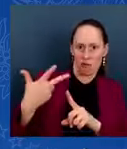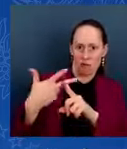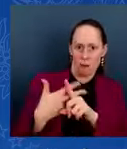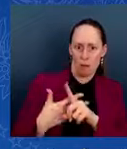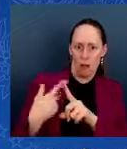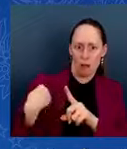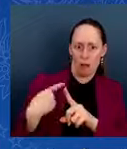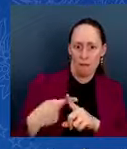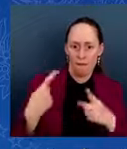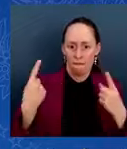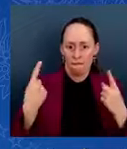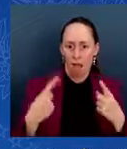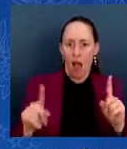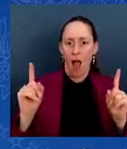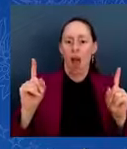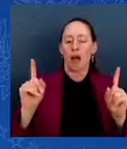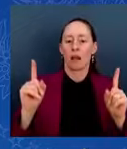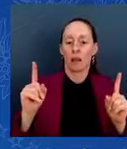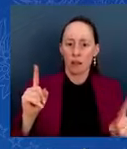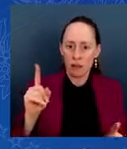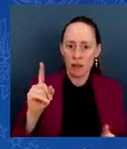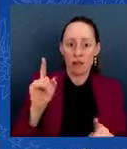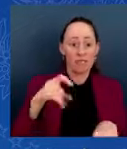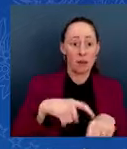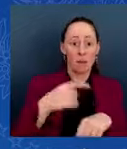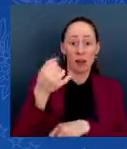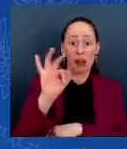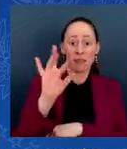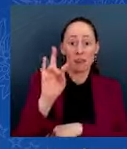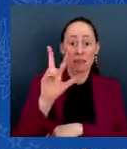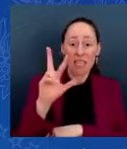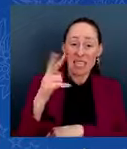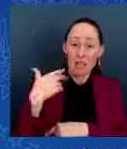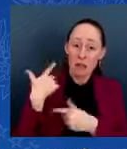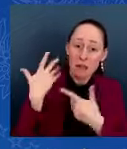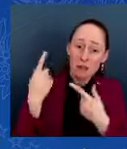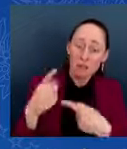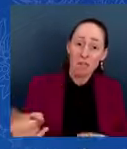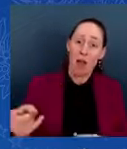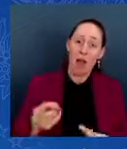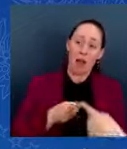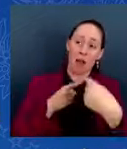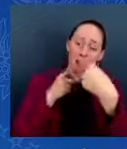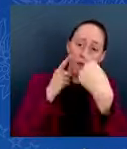Thank you, God. Thank you. God bless you all, and may God protect our troops.